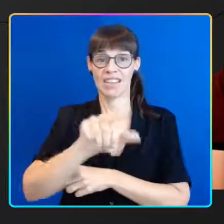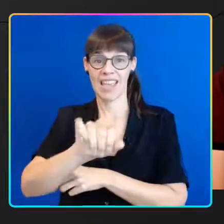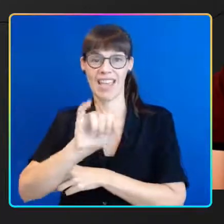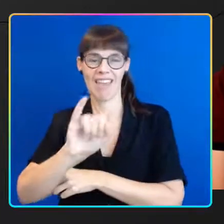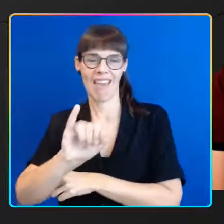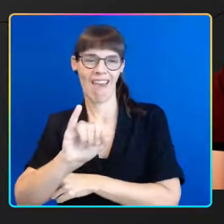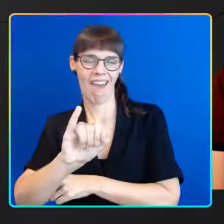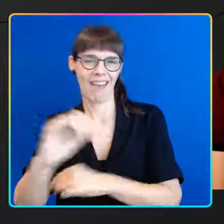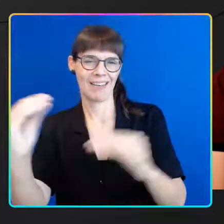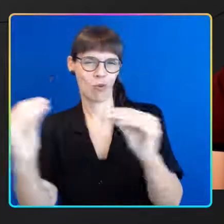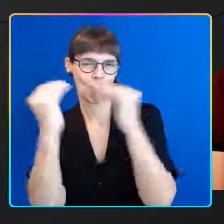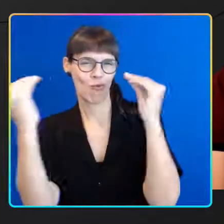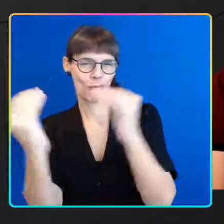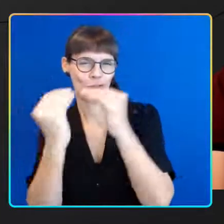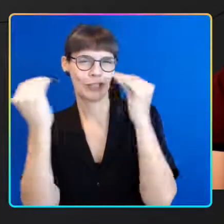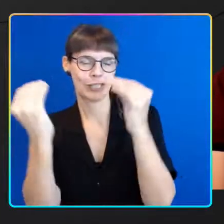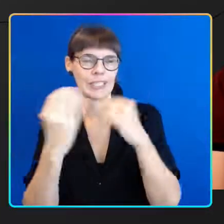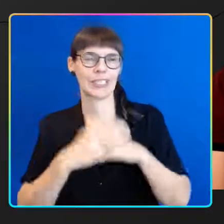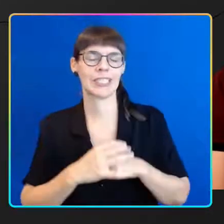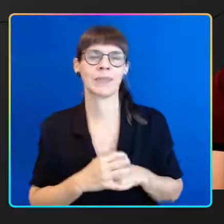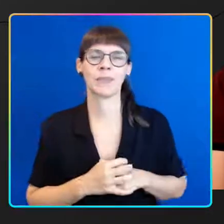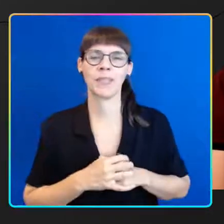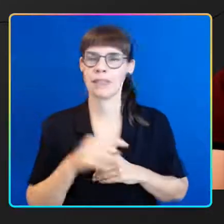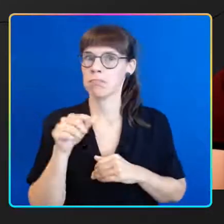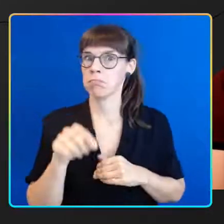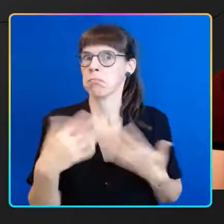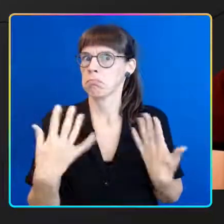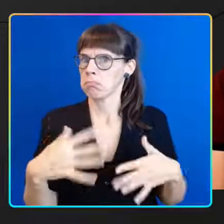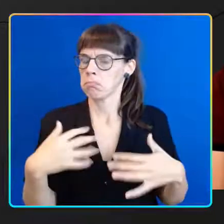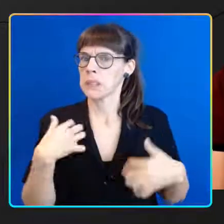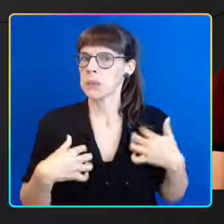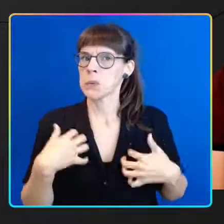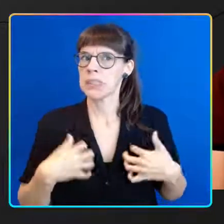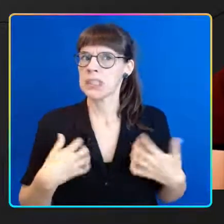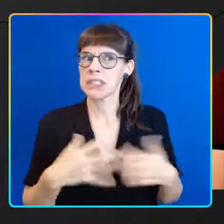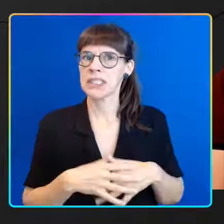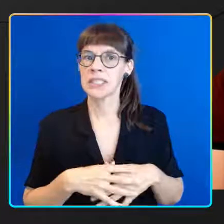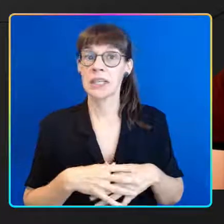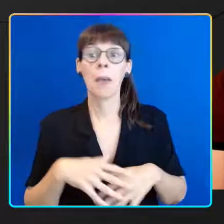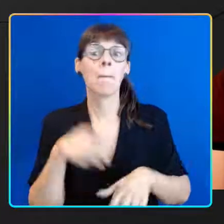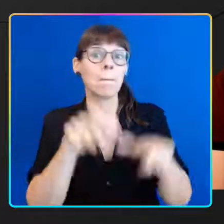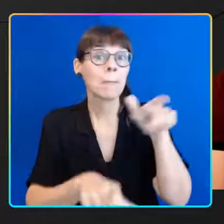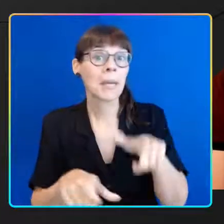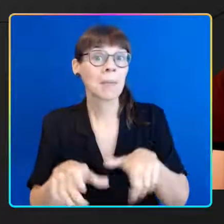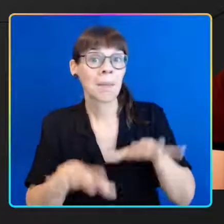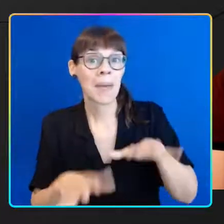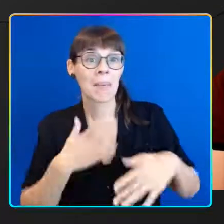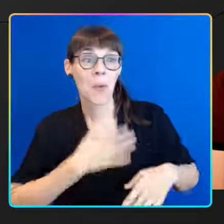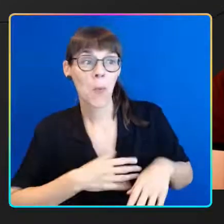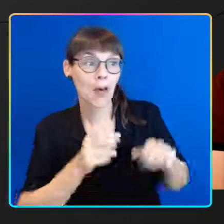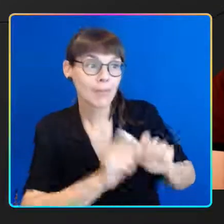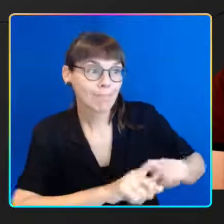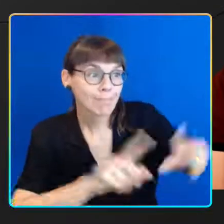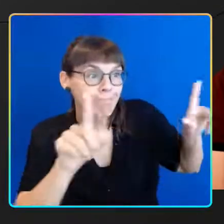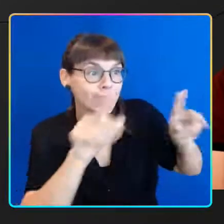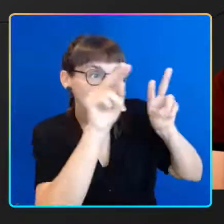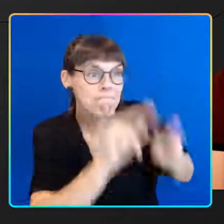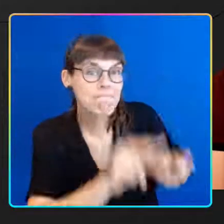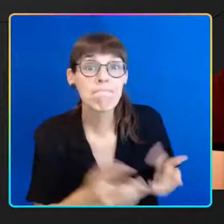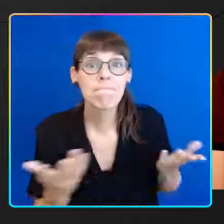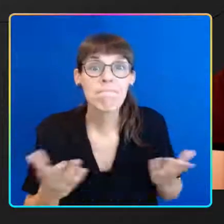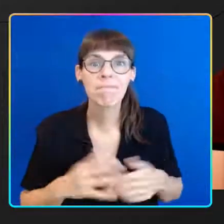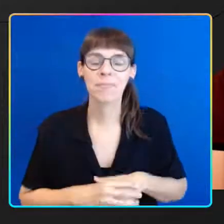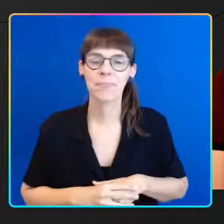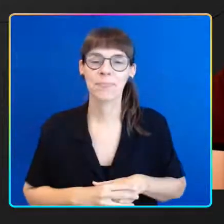that theory and that practical. So that's really cool. Yeah, no, people might want to go and check that out. Well,